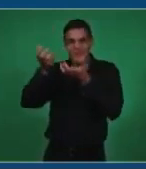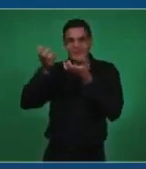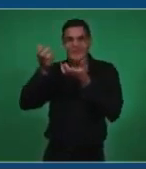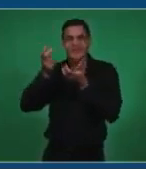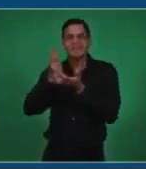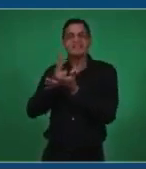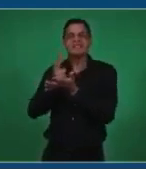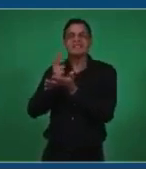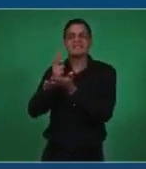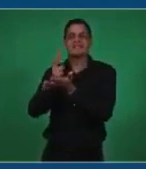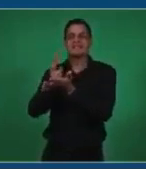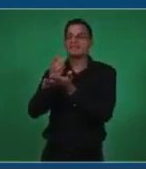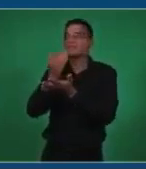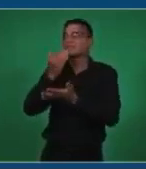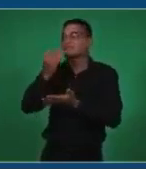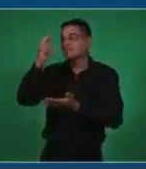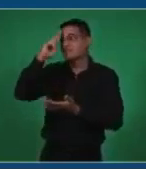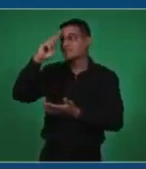I adore you.